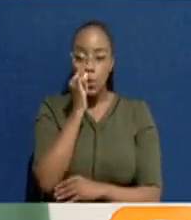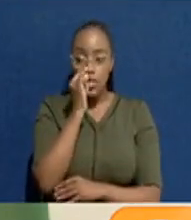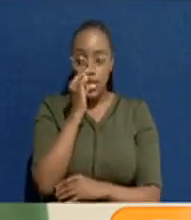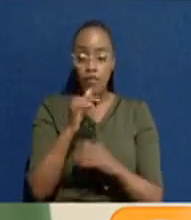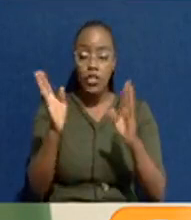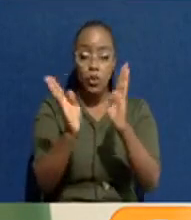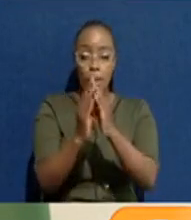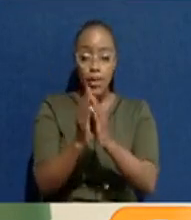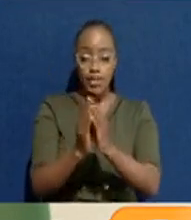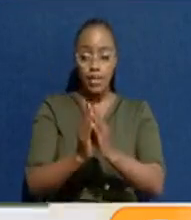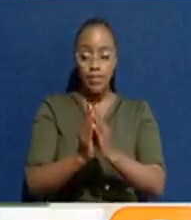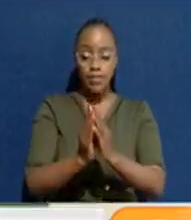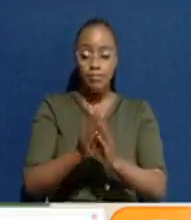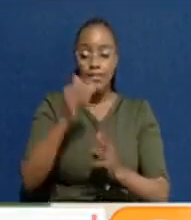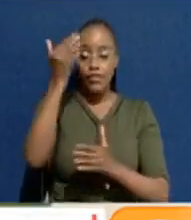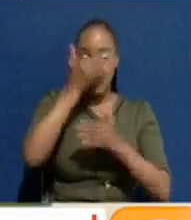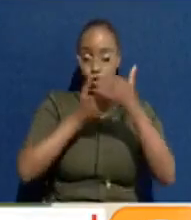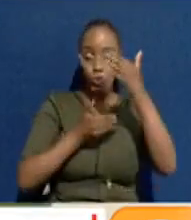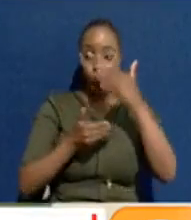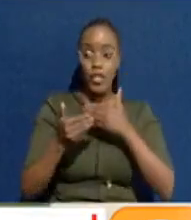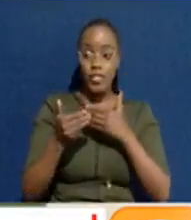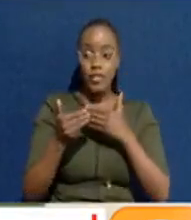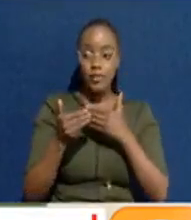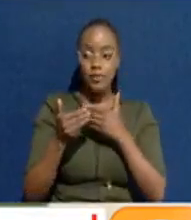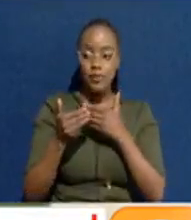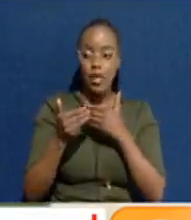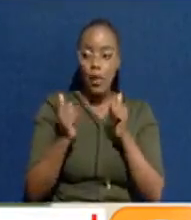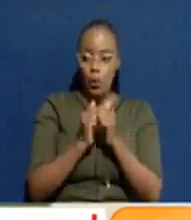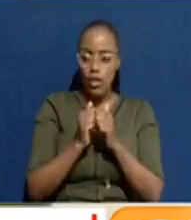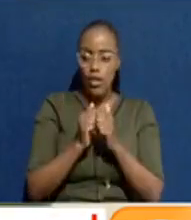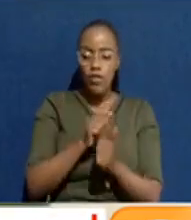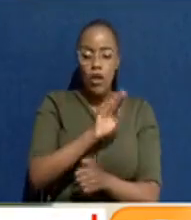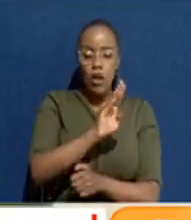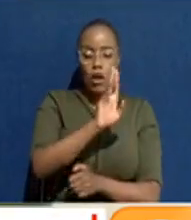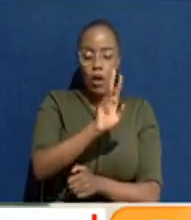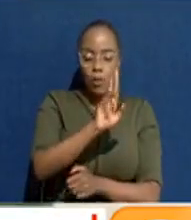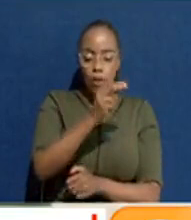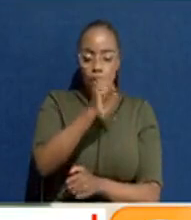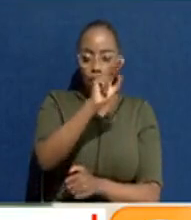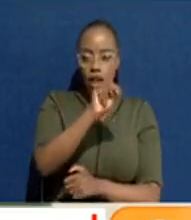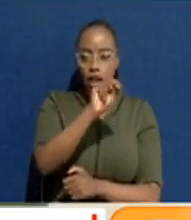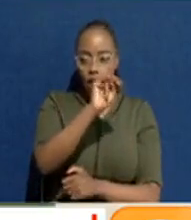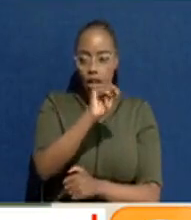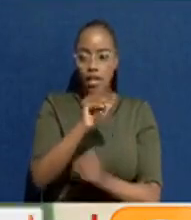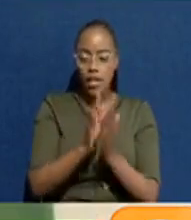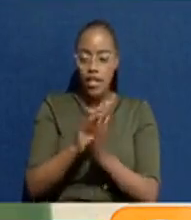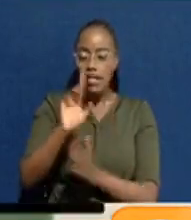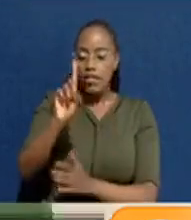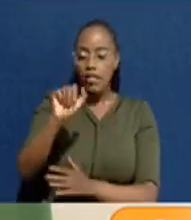Meet face to face with General Burhan and General